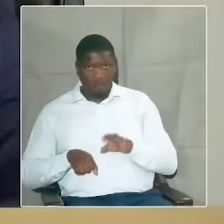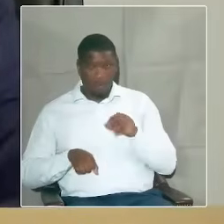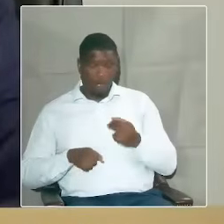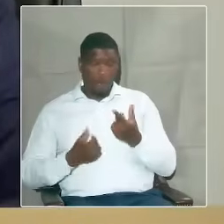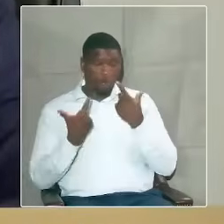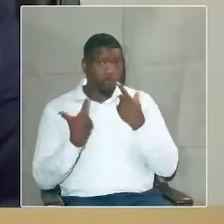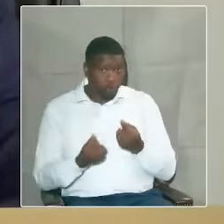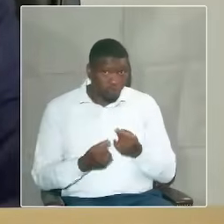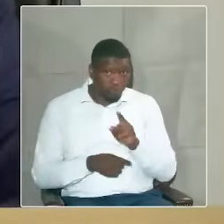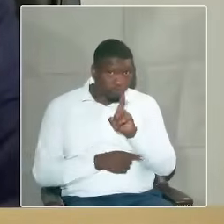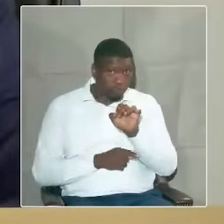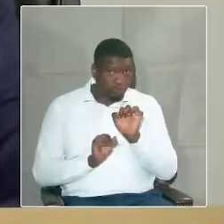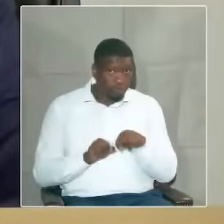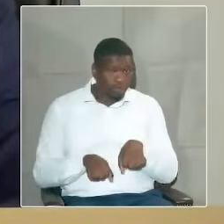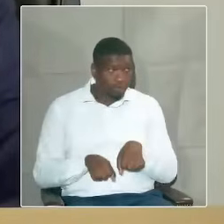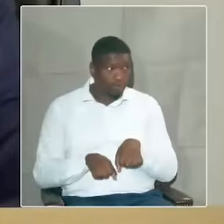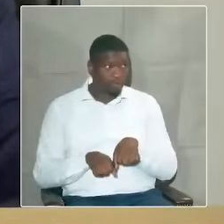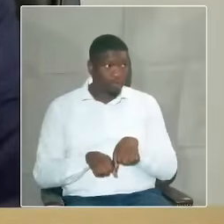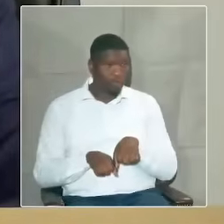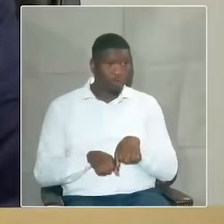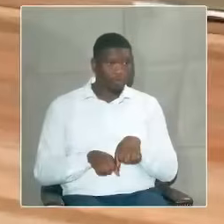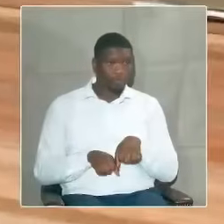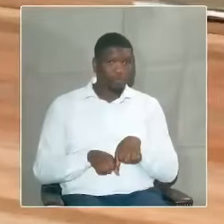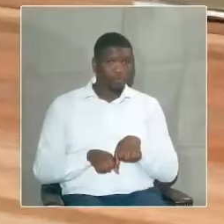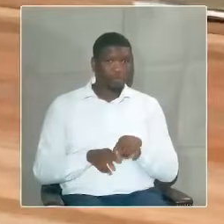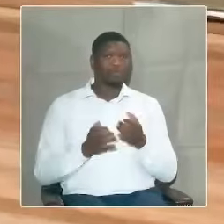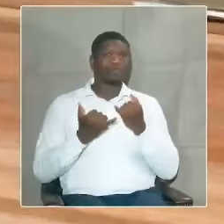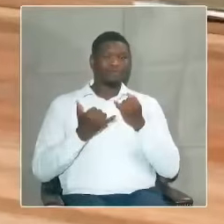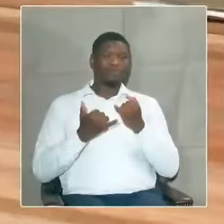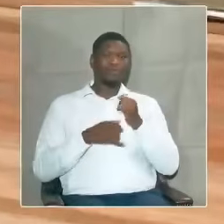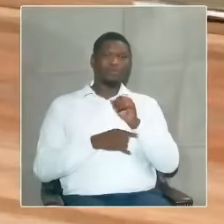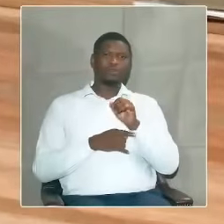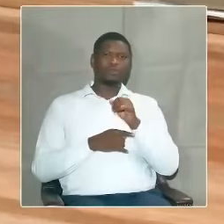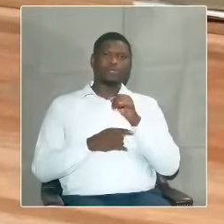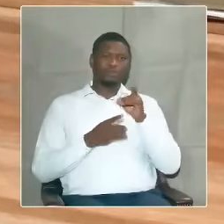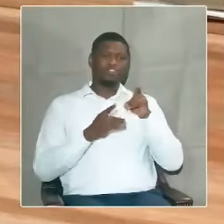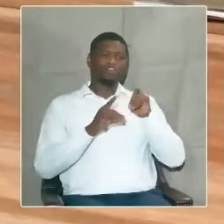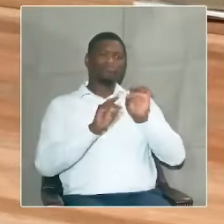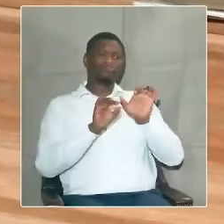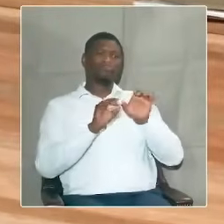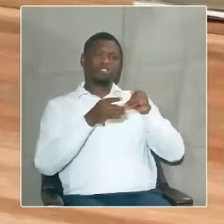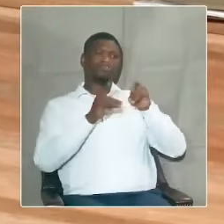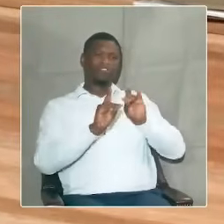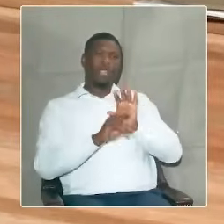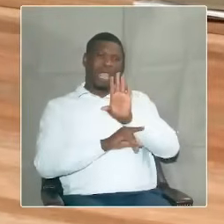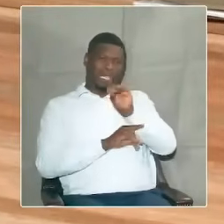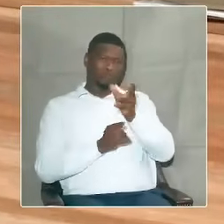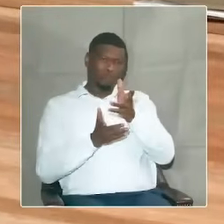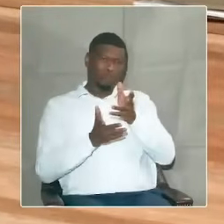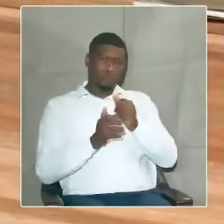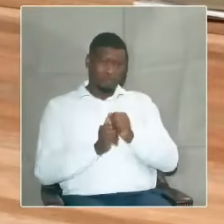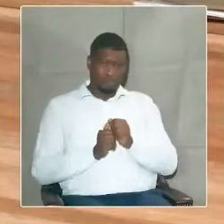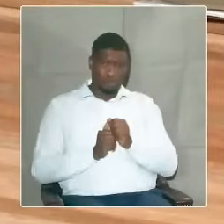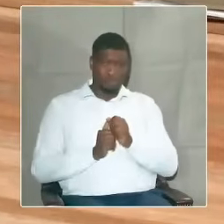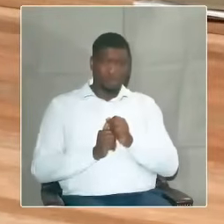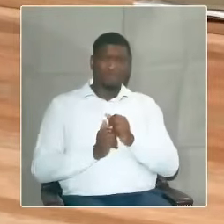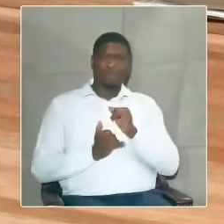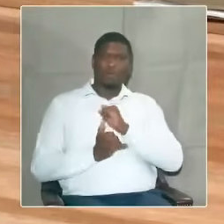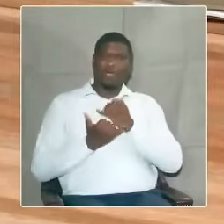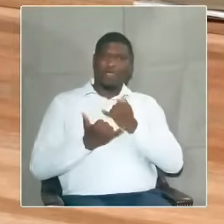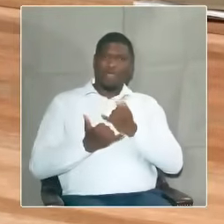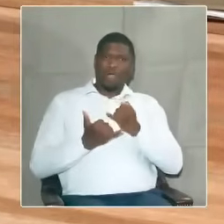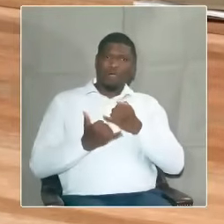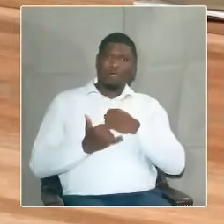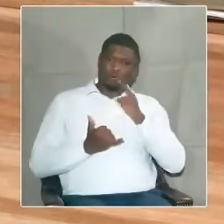implement an unlawful instruction. I think that's the import of what the chair was putting to you, that it seems